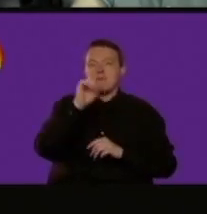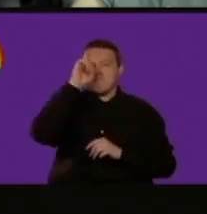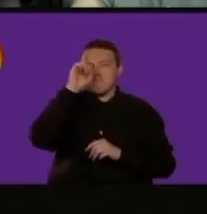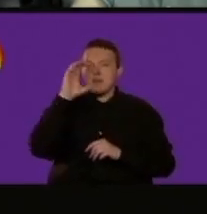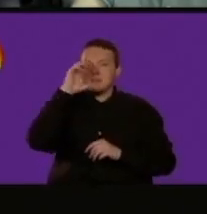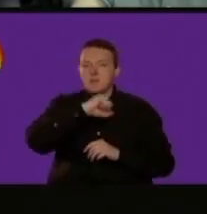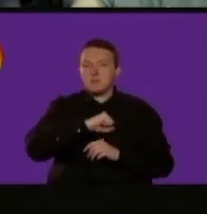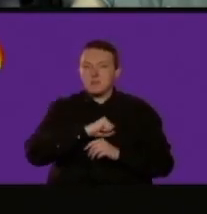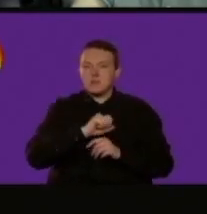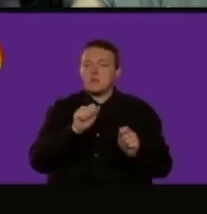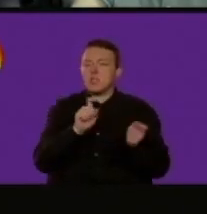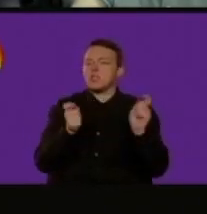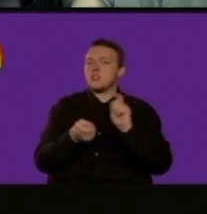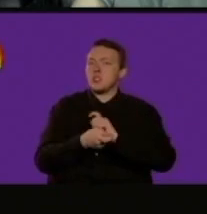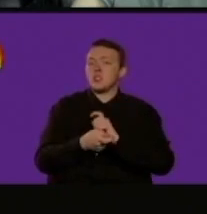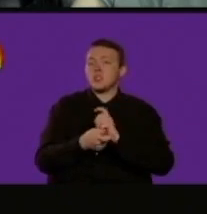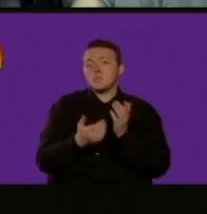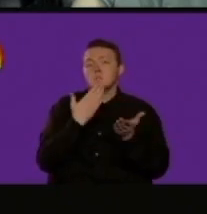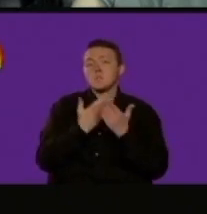groups